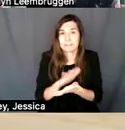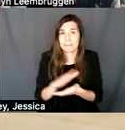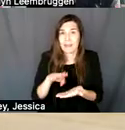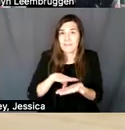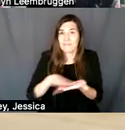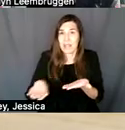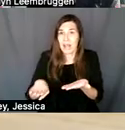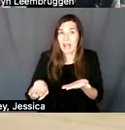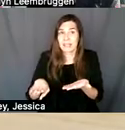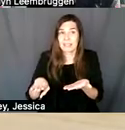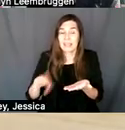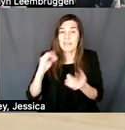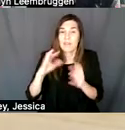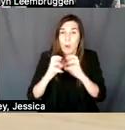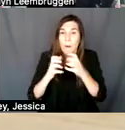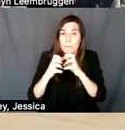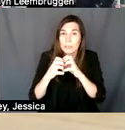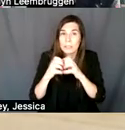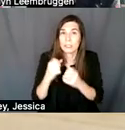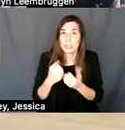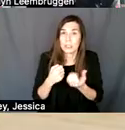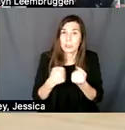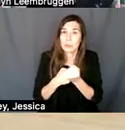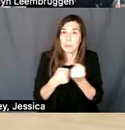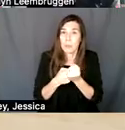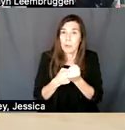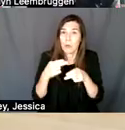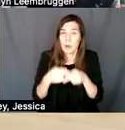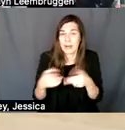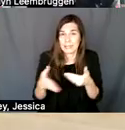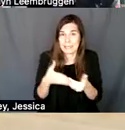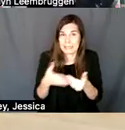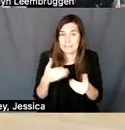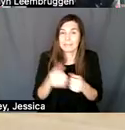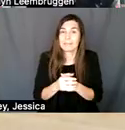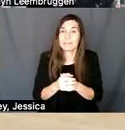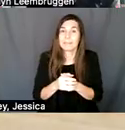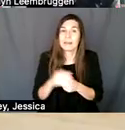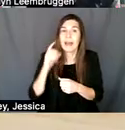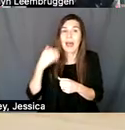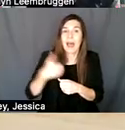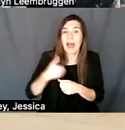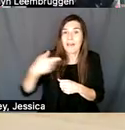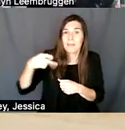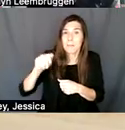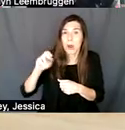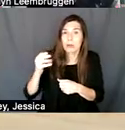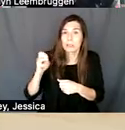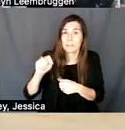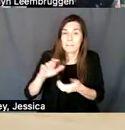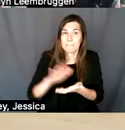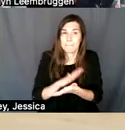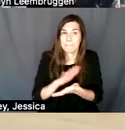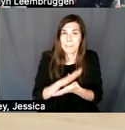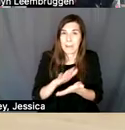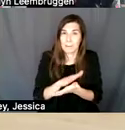its own weight easily. This is a common trick that bakers use to line baking tins with parchment paper. While the flat sheet popped right